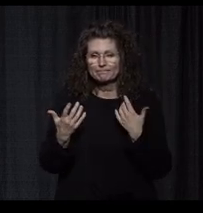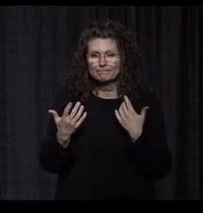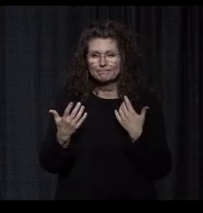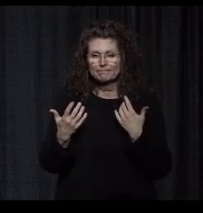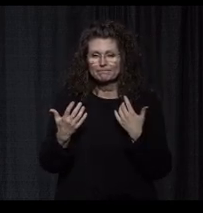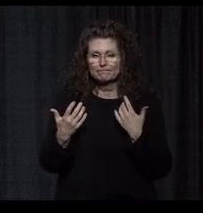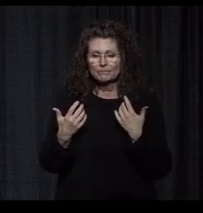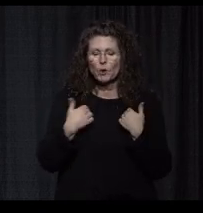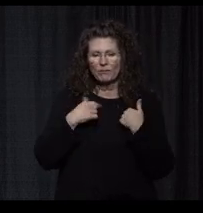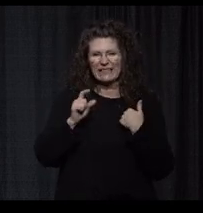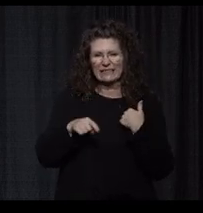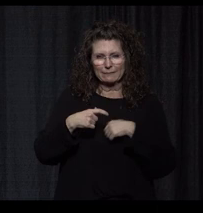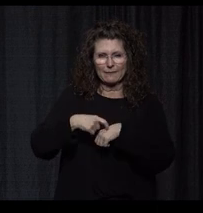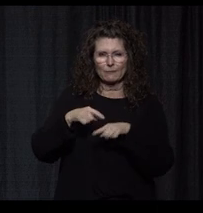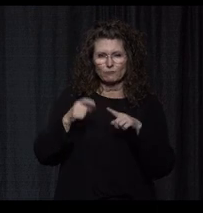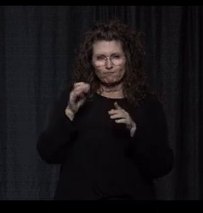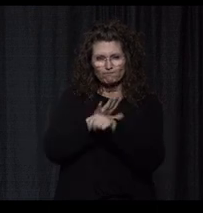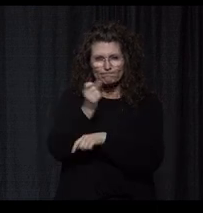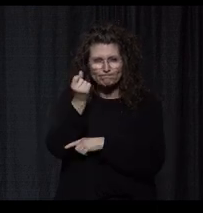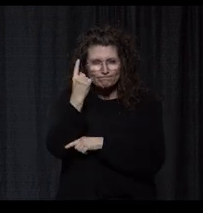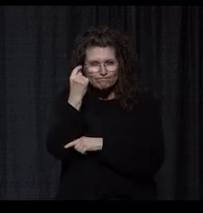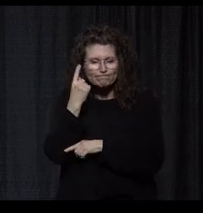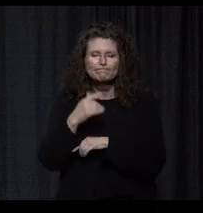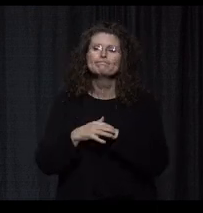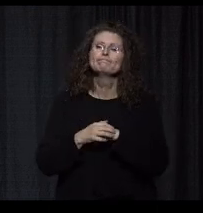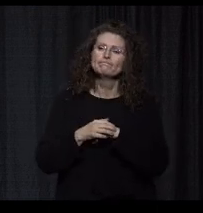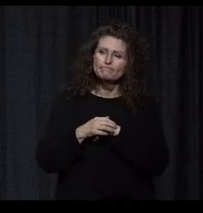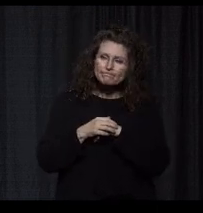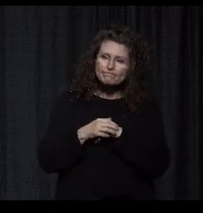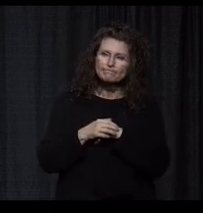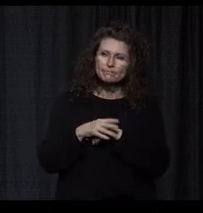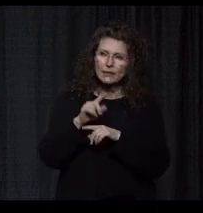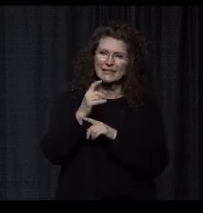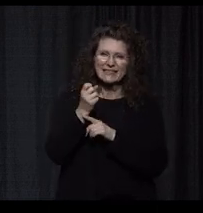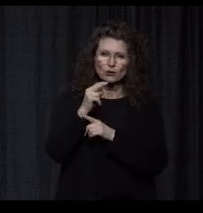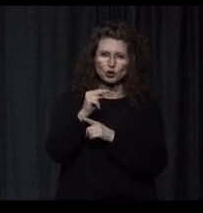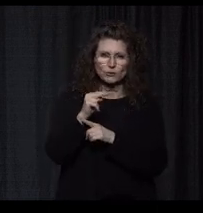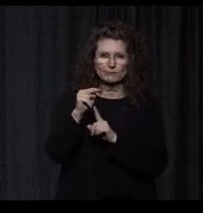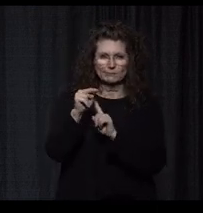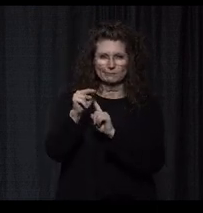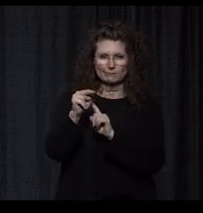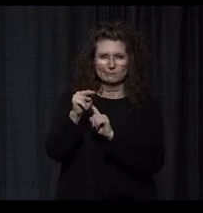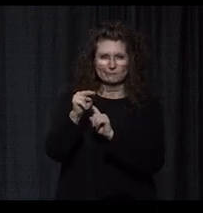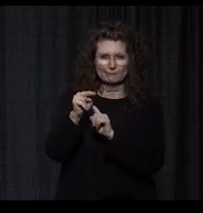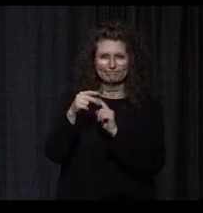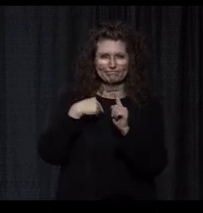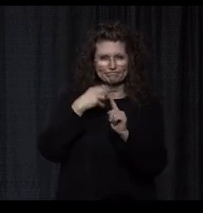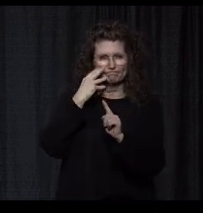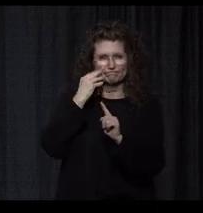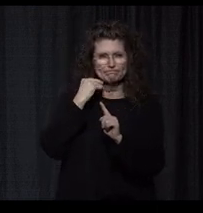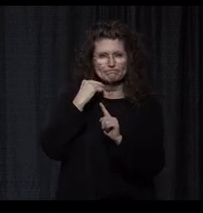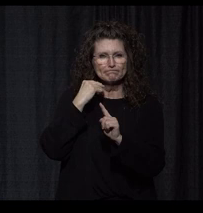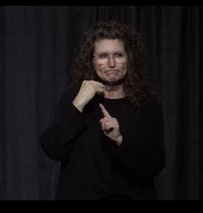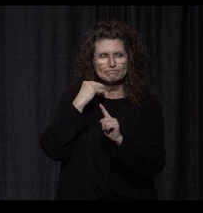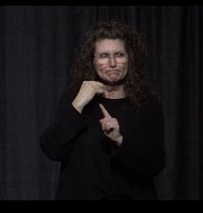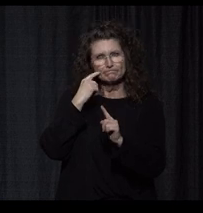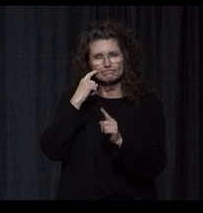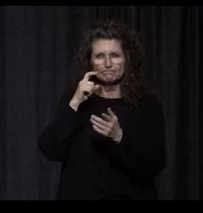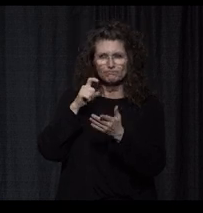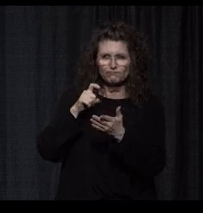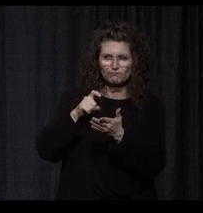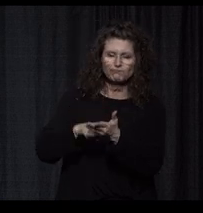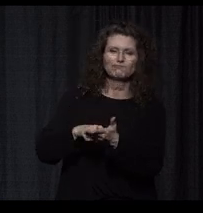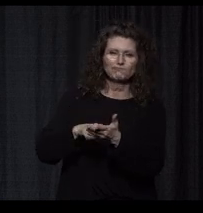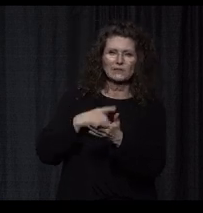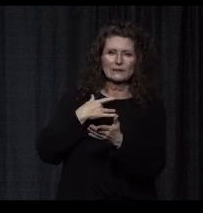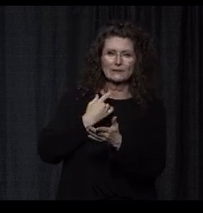understood and to understand the particular kind of tension I experience and recognize, and to know